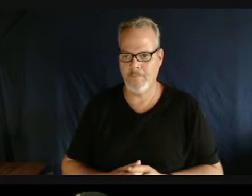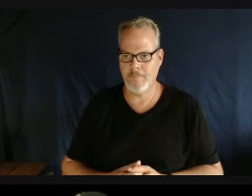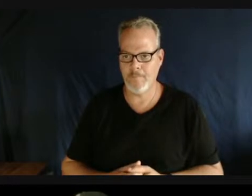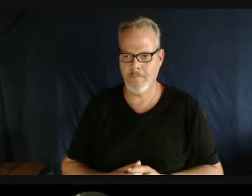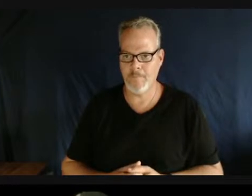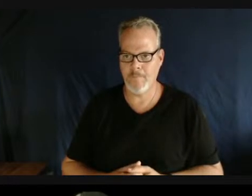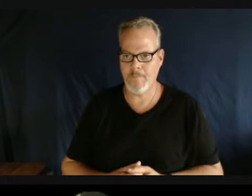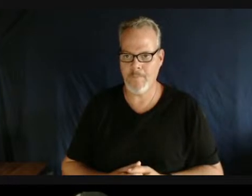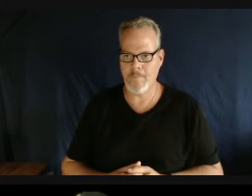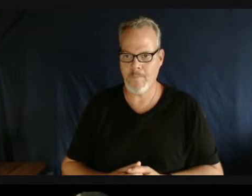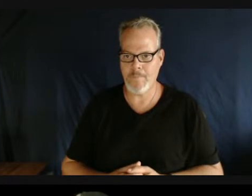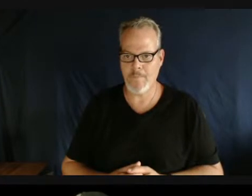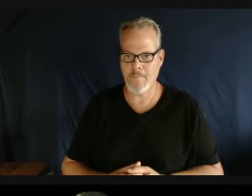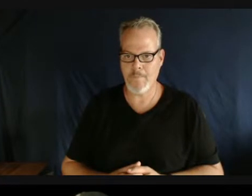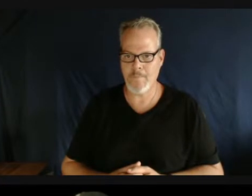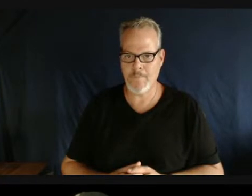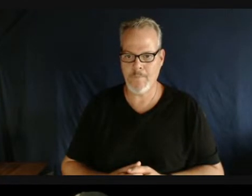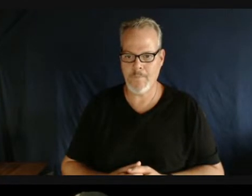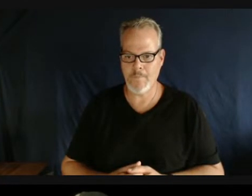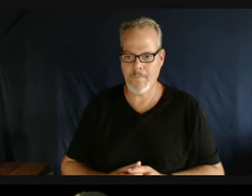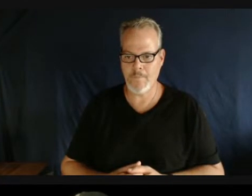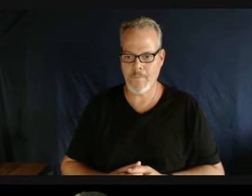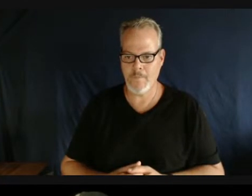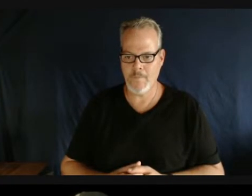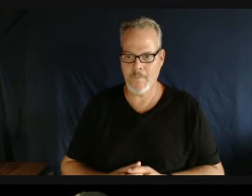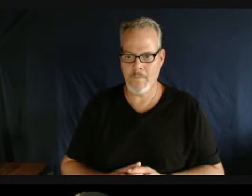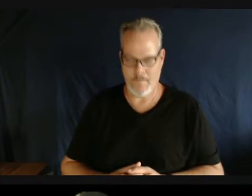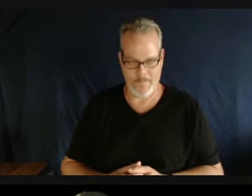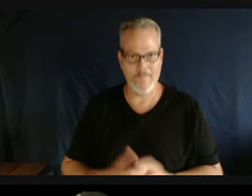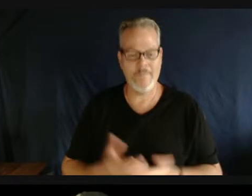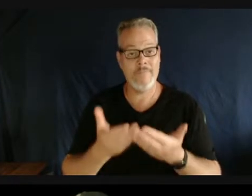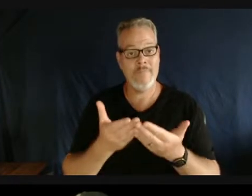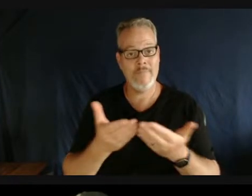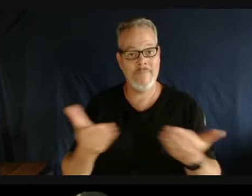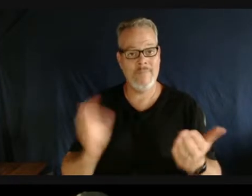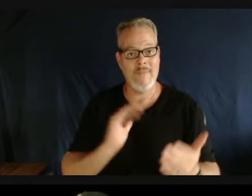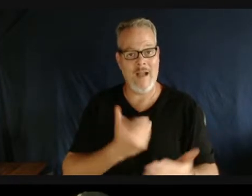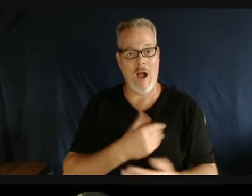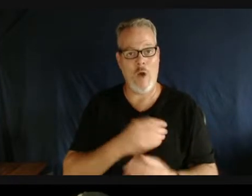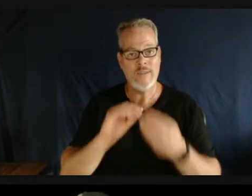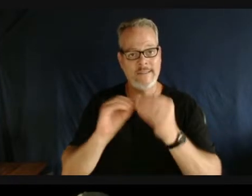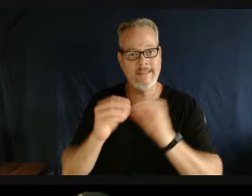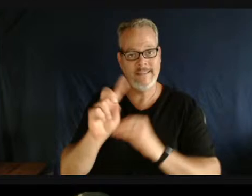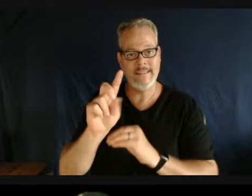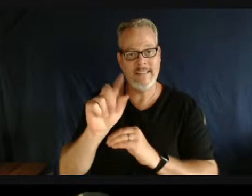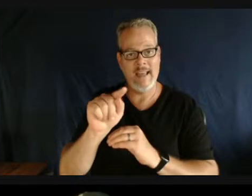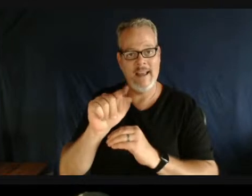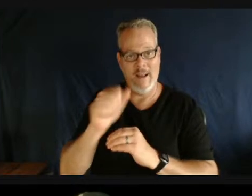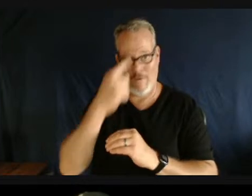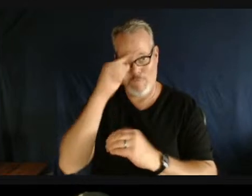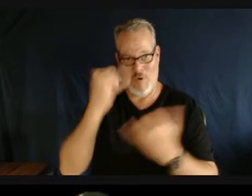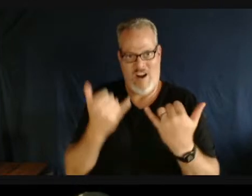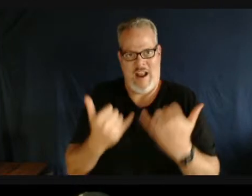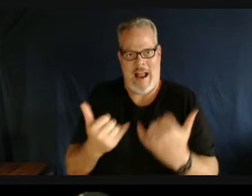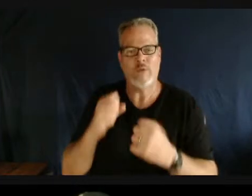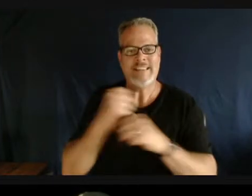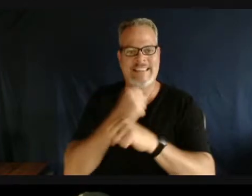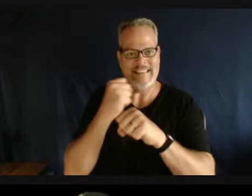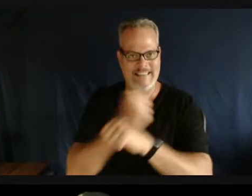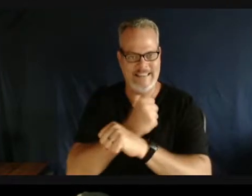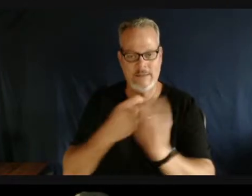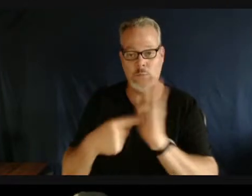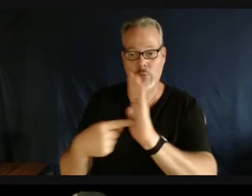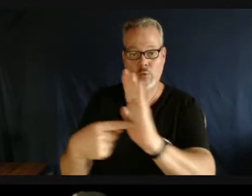So those are the data for our current statistics. And so I wanted to